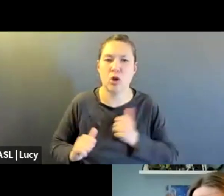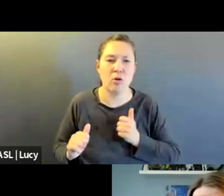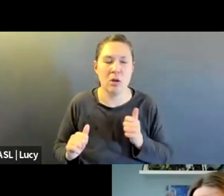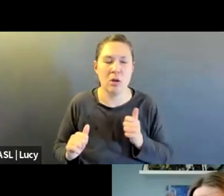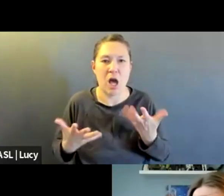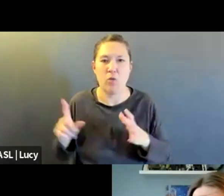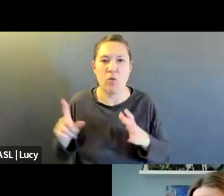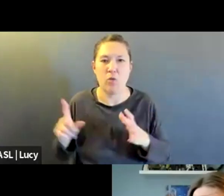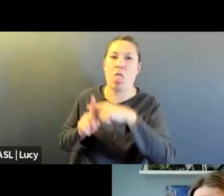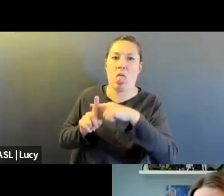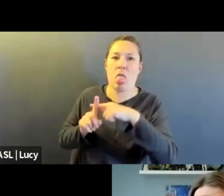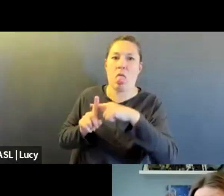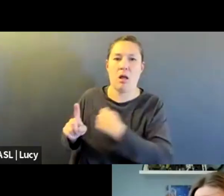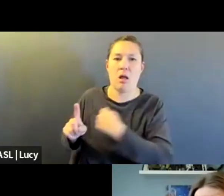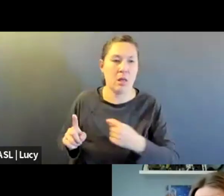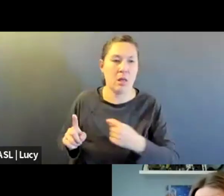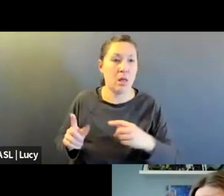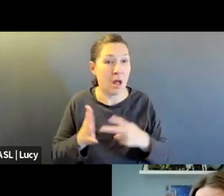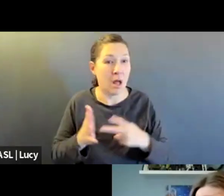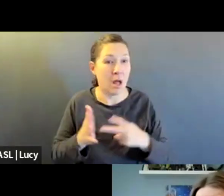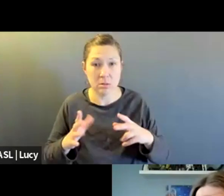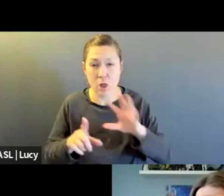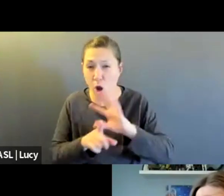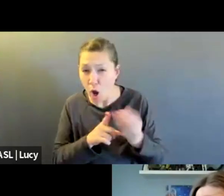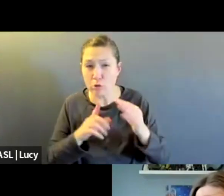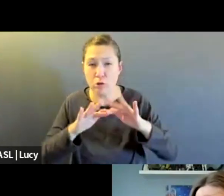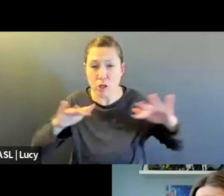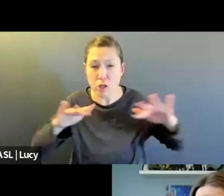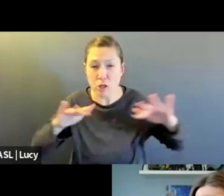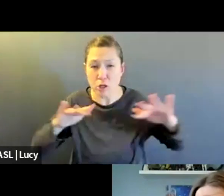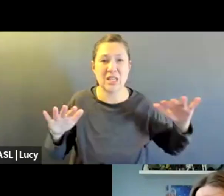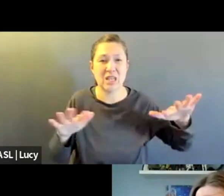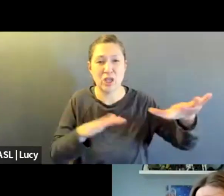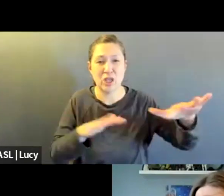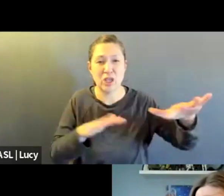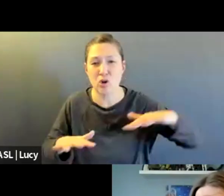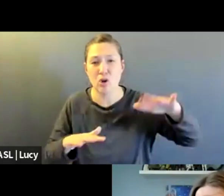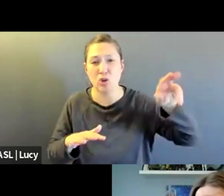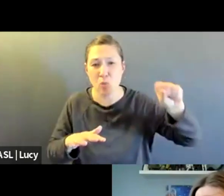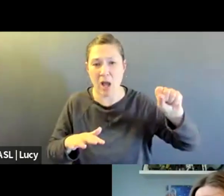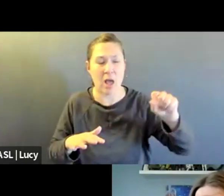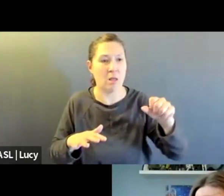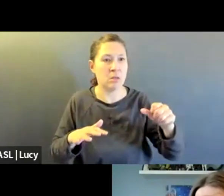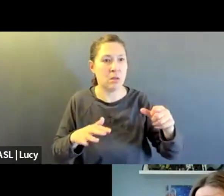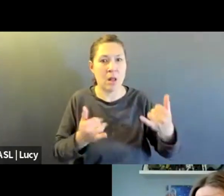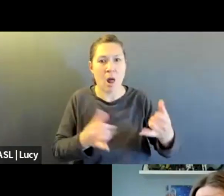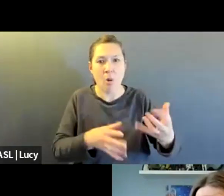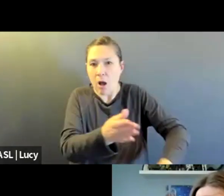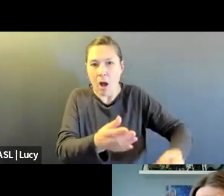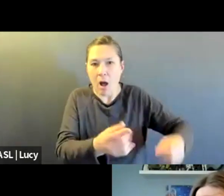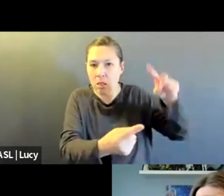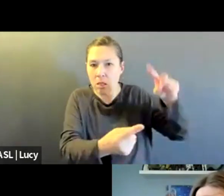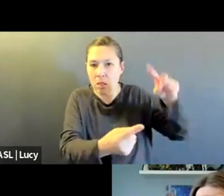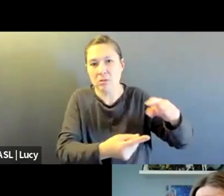the vibrant cultural diversity of the nation's artists, arts workers, and their arts